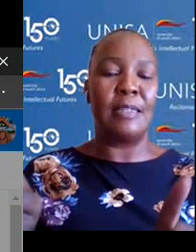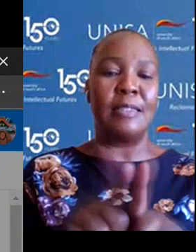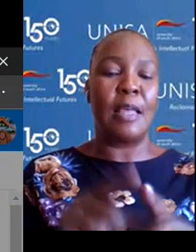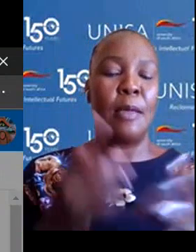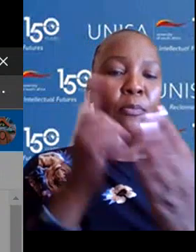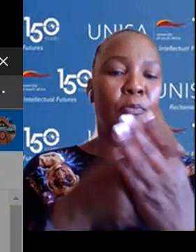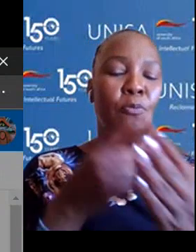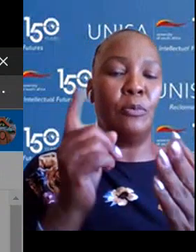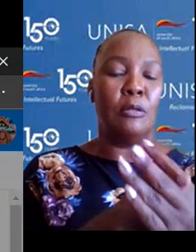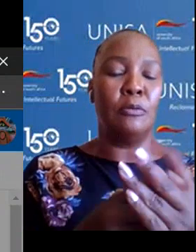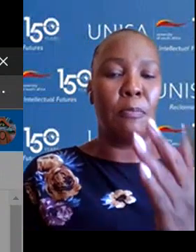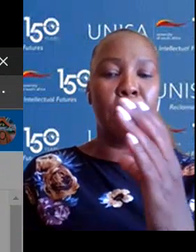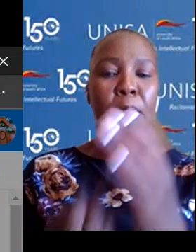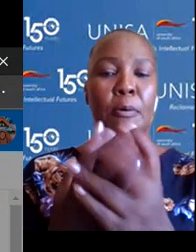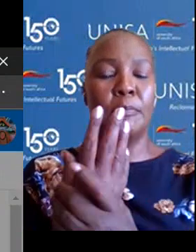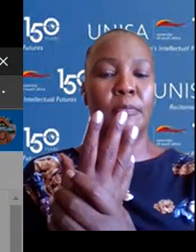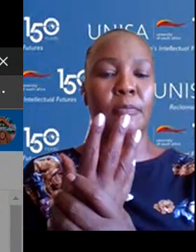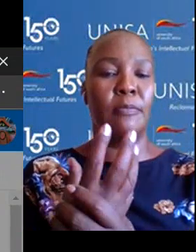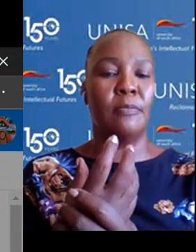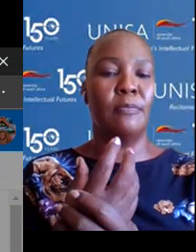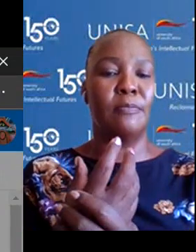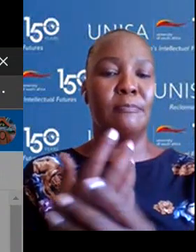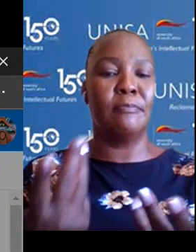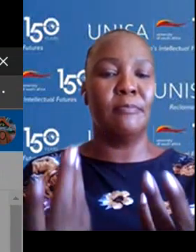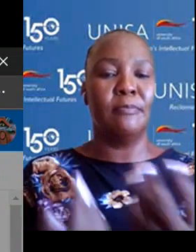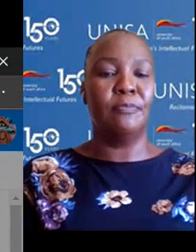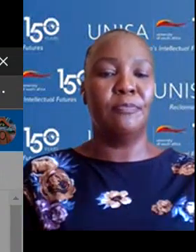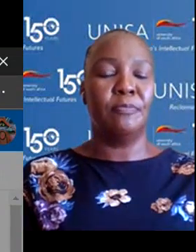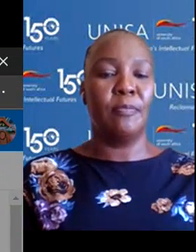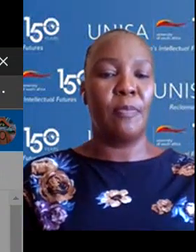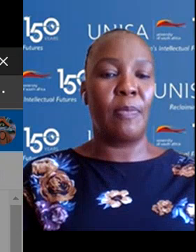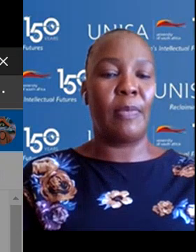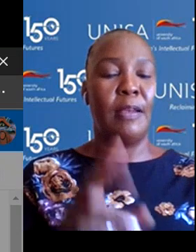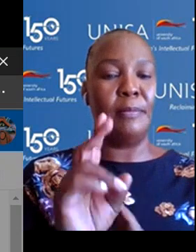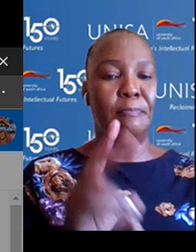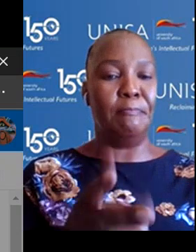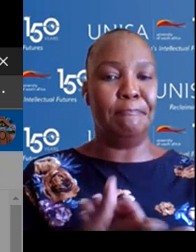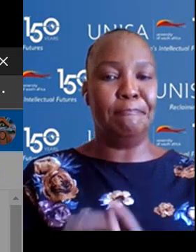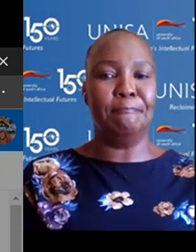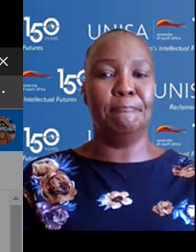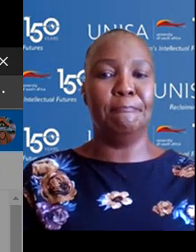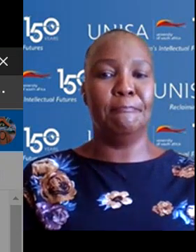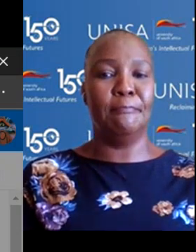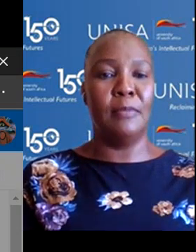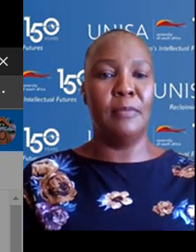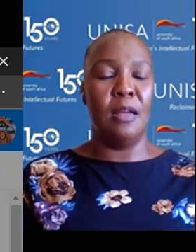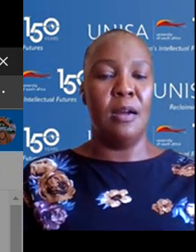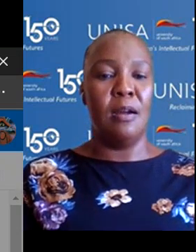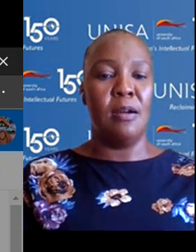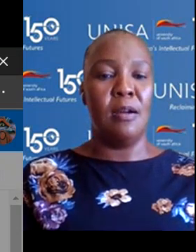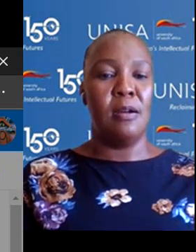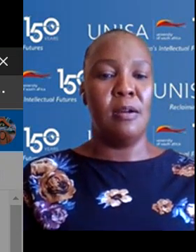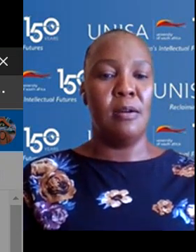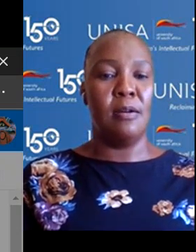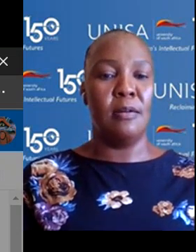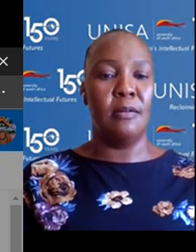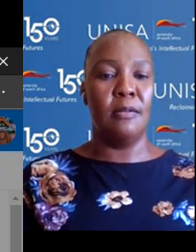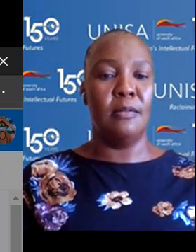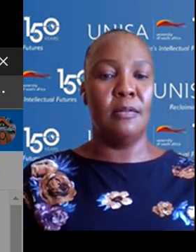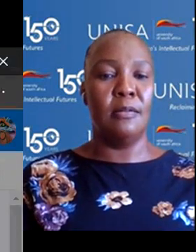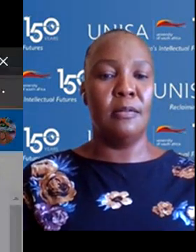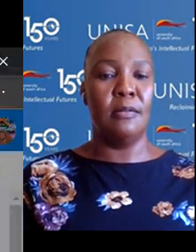again. Same like we did 2 minutes ago, same one. So I'm going to click on copy, and I remember I need to click on